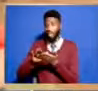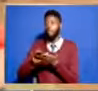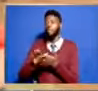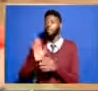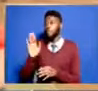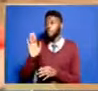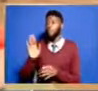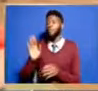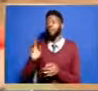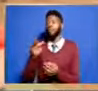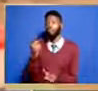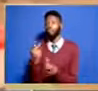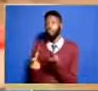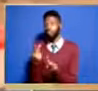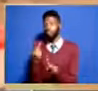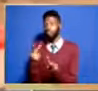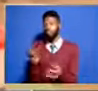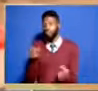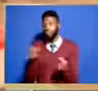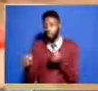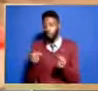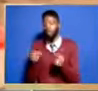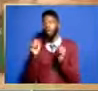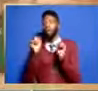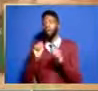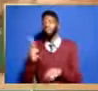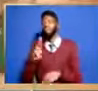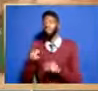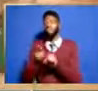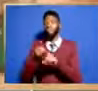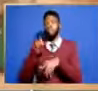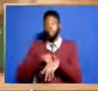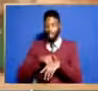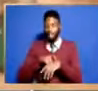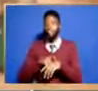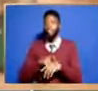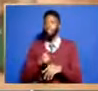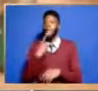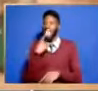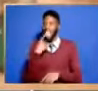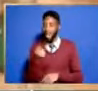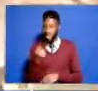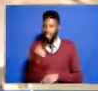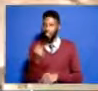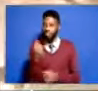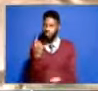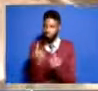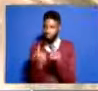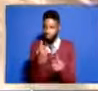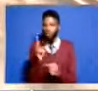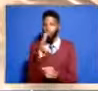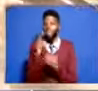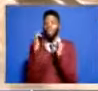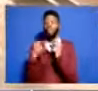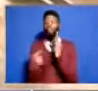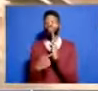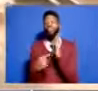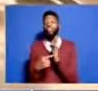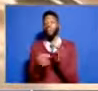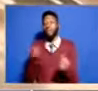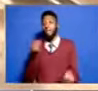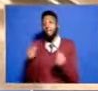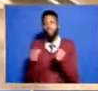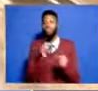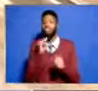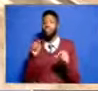lit at the same time to cook the same type and quantity of rice using new modern jikos, as compared to the ones used at